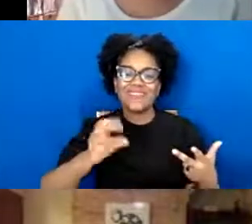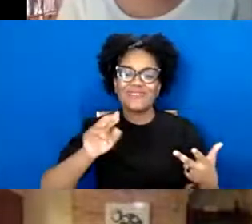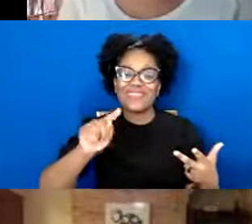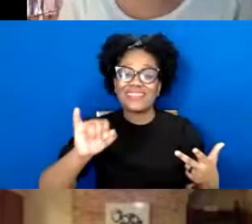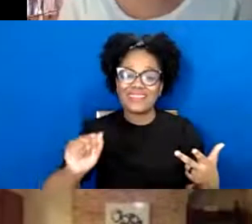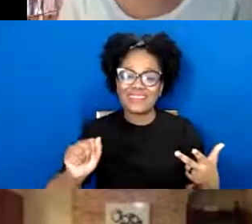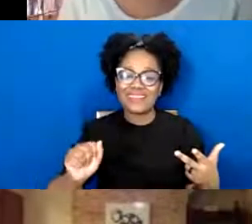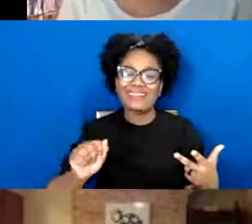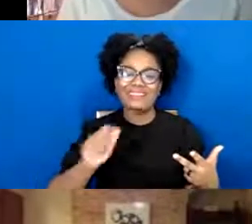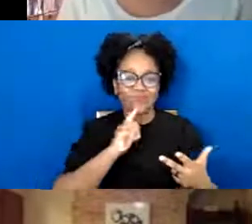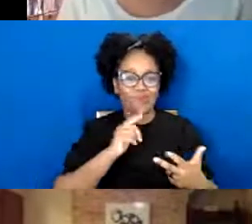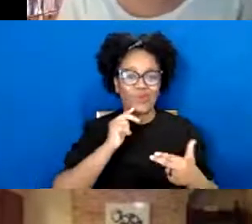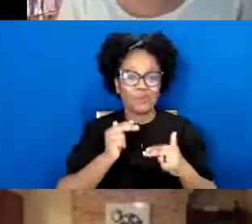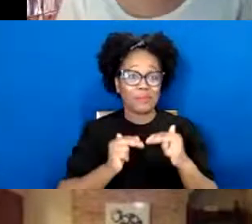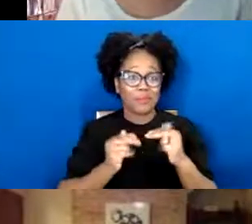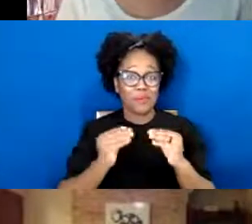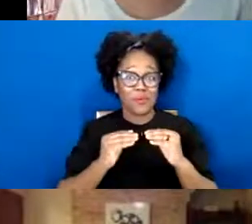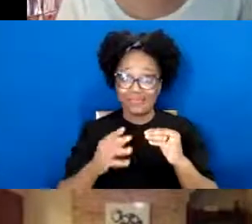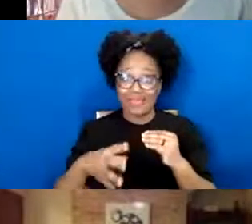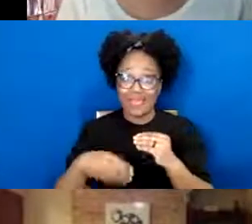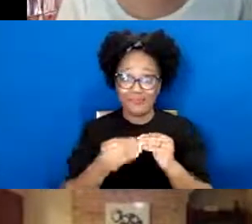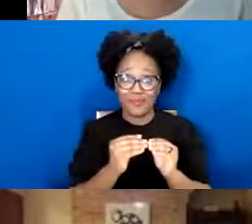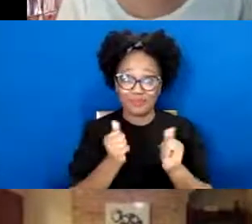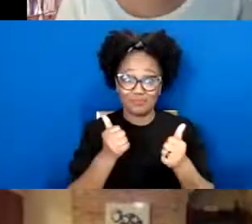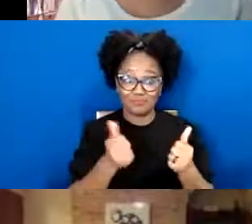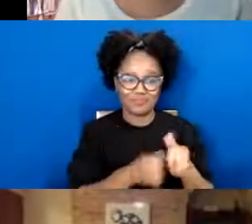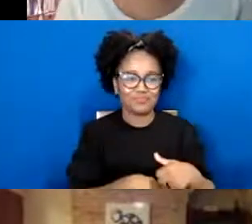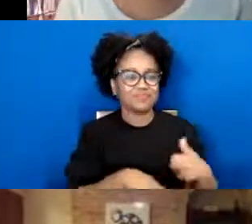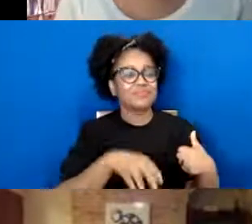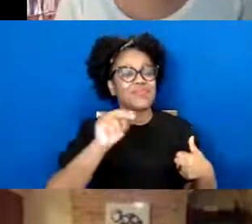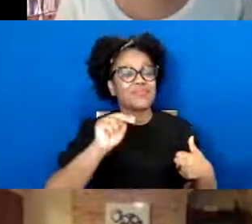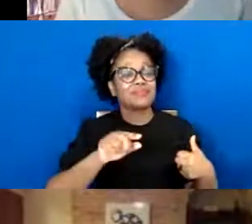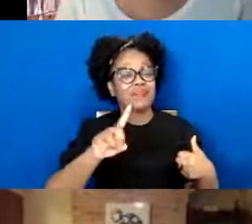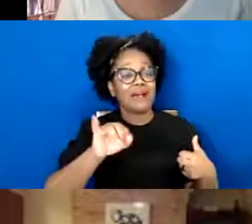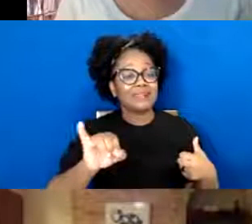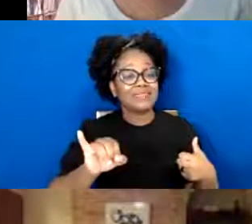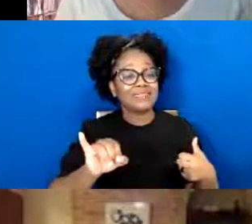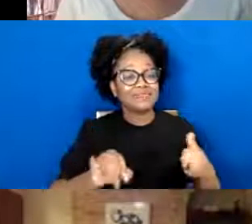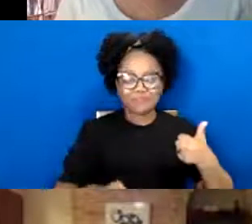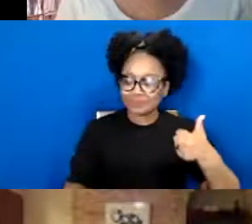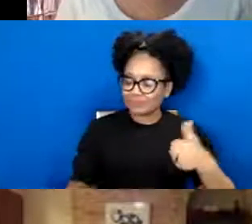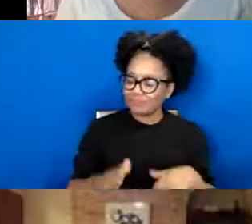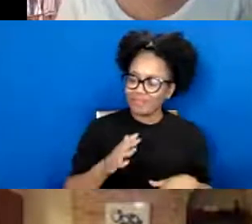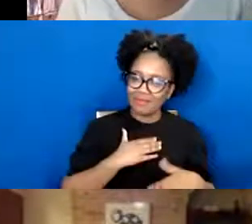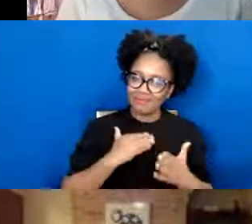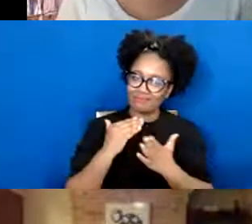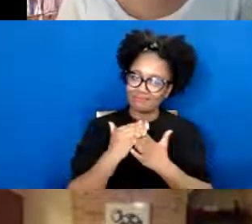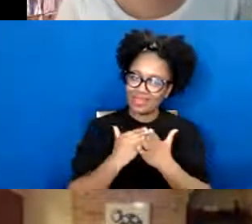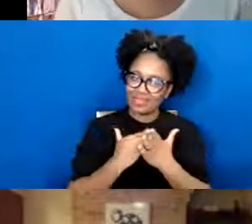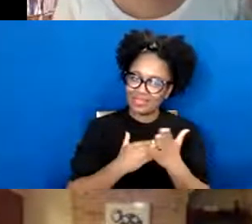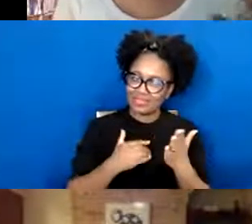Okay, Anxiety, go ahead. My better list was the 10 things you only feel at